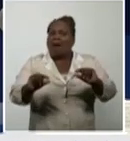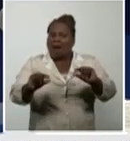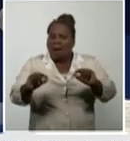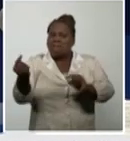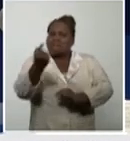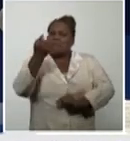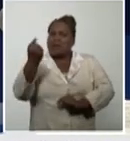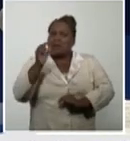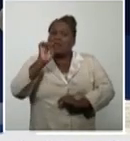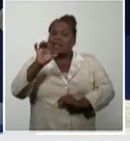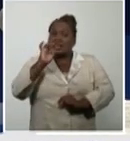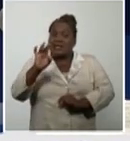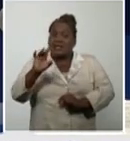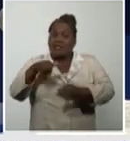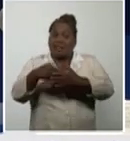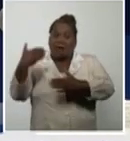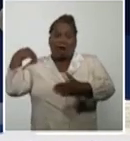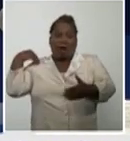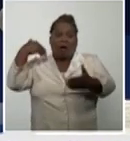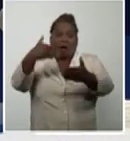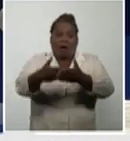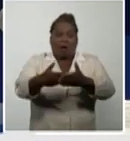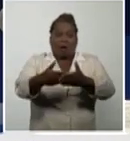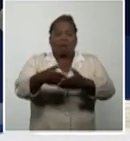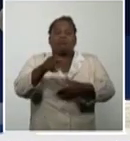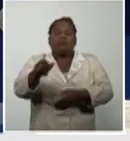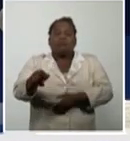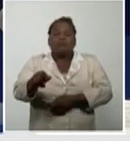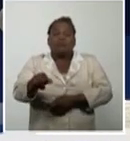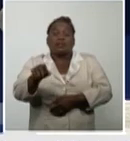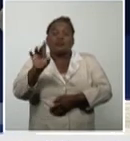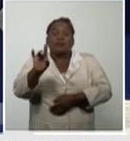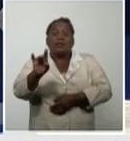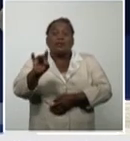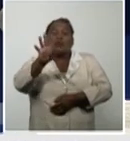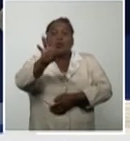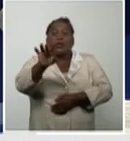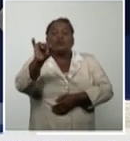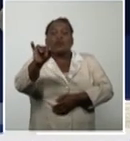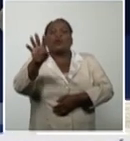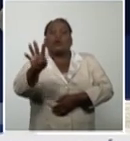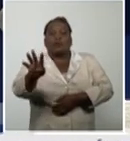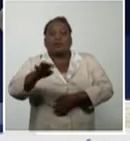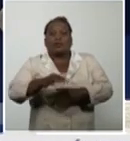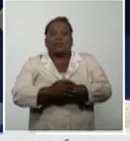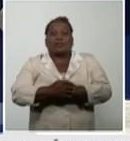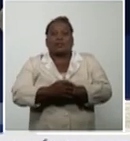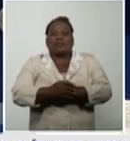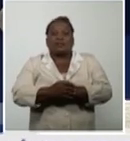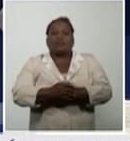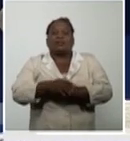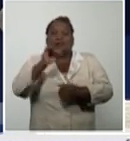in the last 15 days. Suspects 464 and confirmed